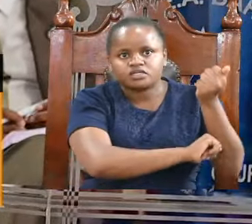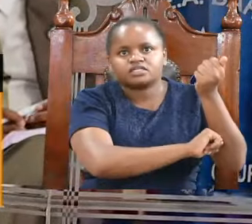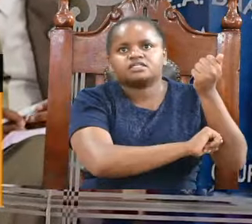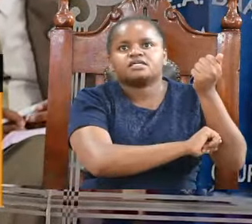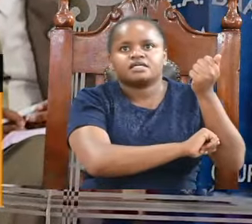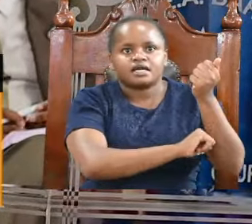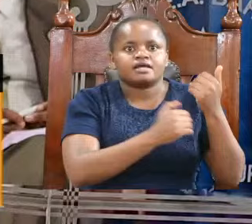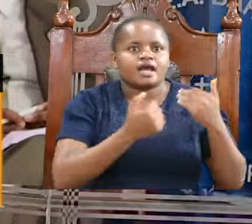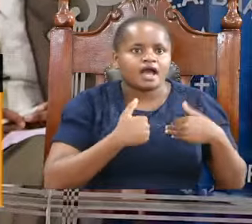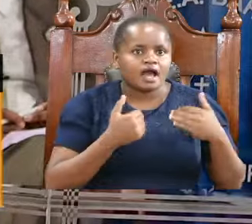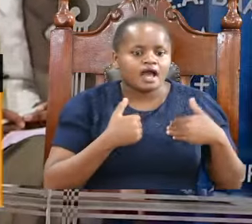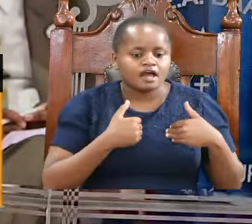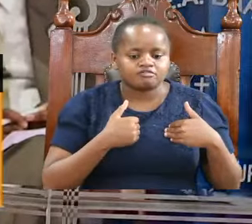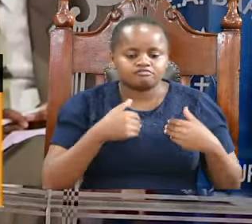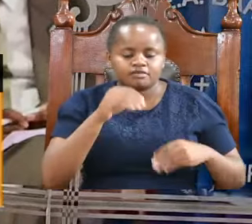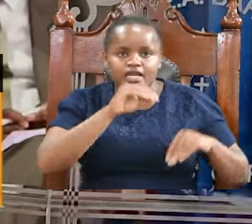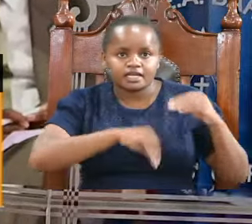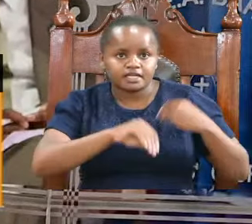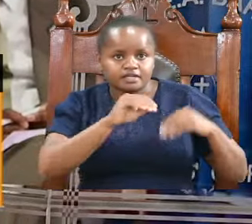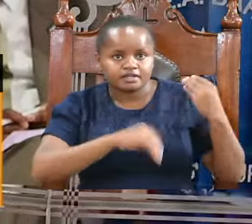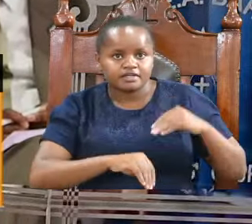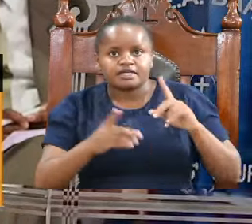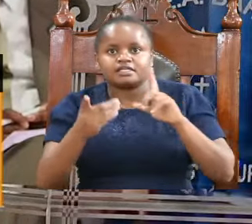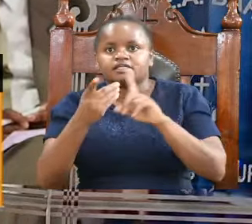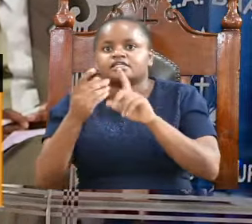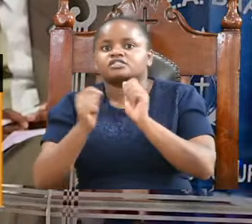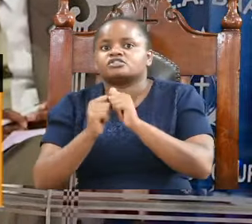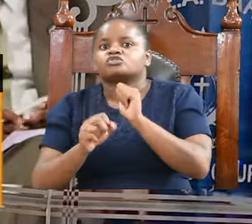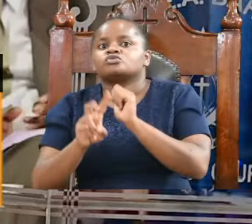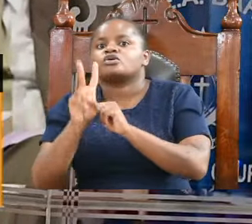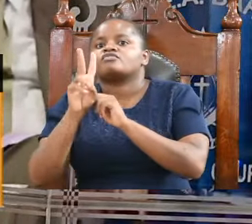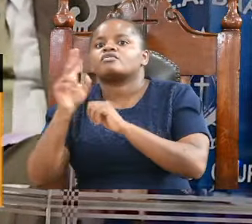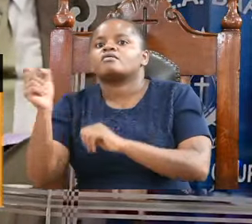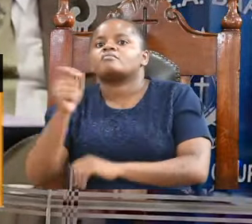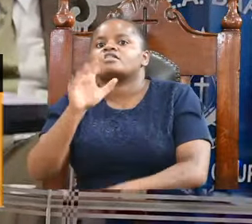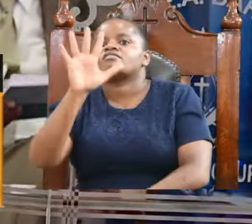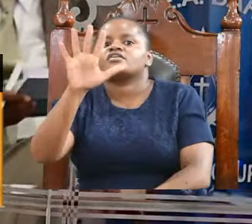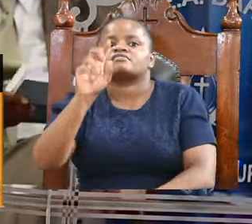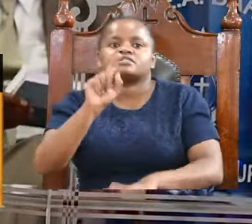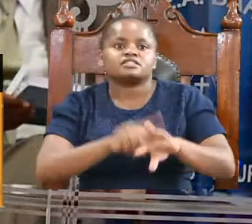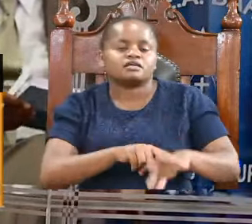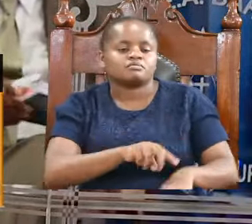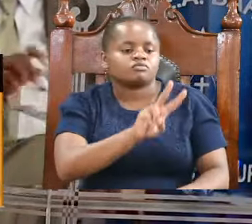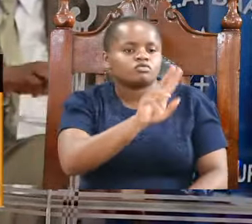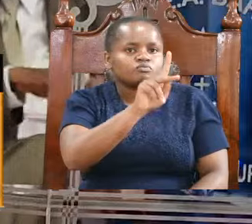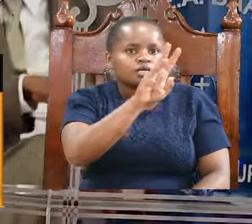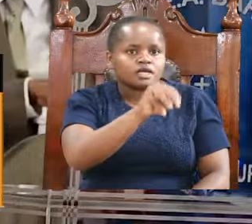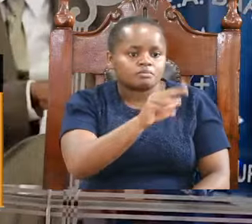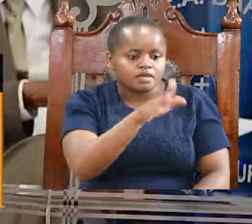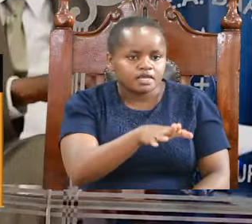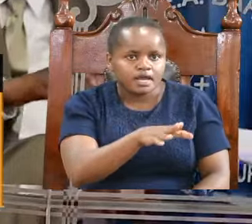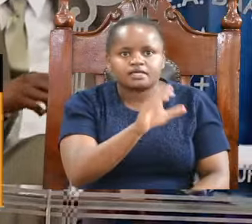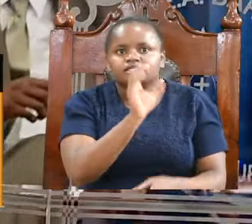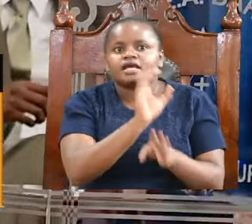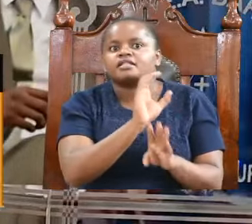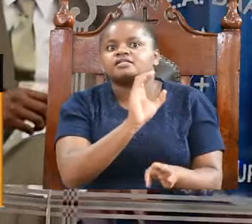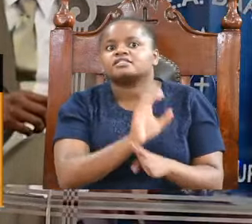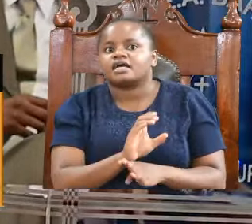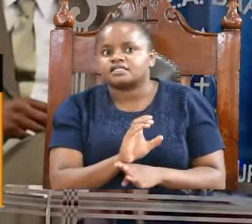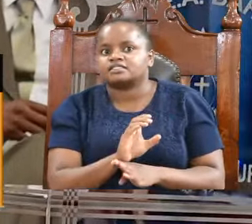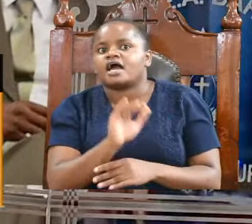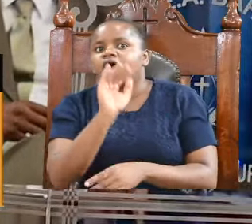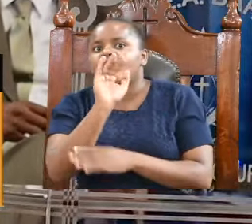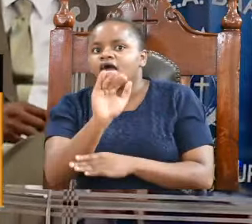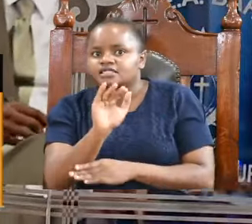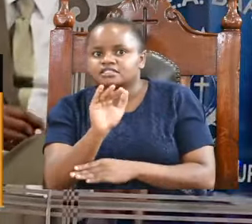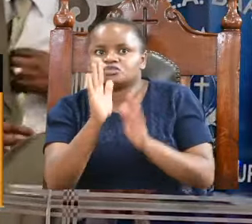There will be a fund drive on 12th May at 2 p.m. here in the church. We are